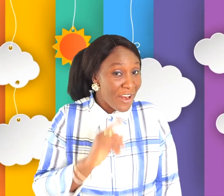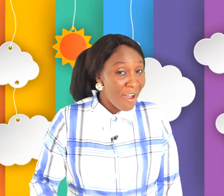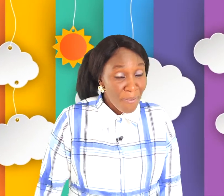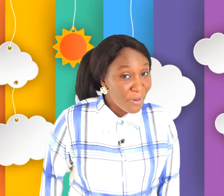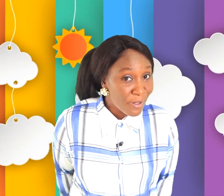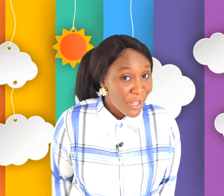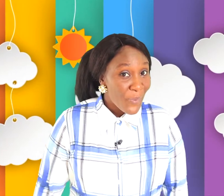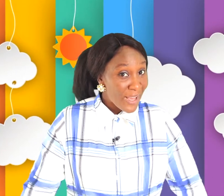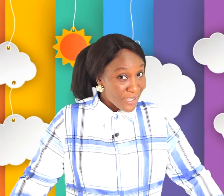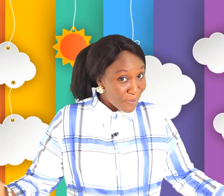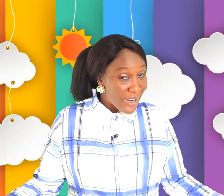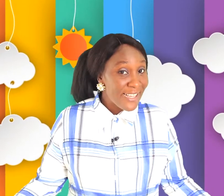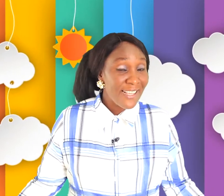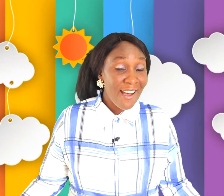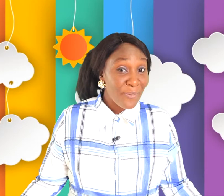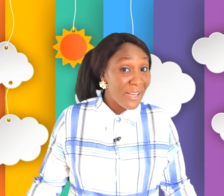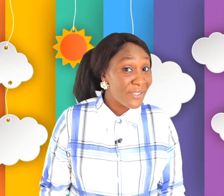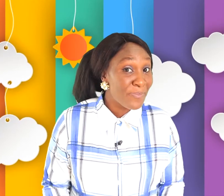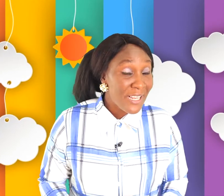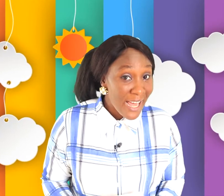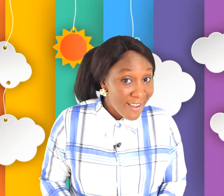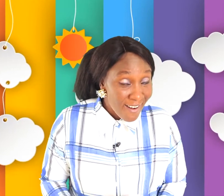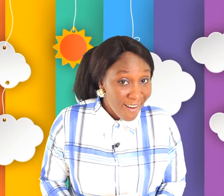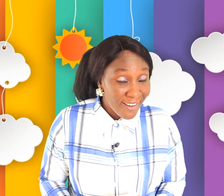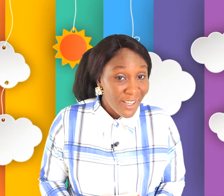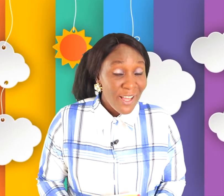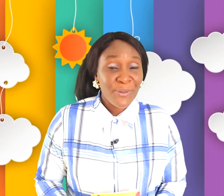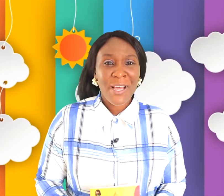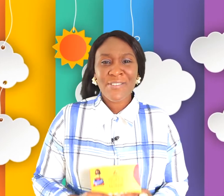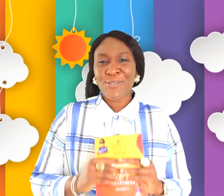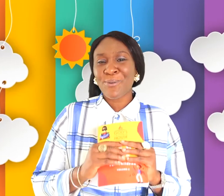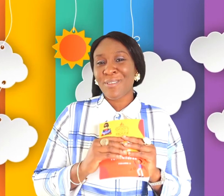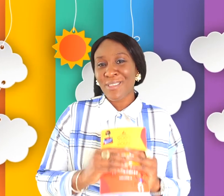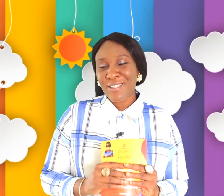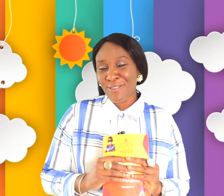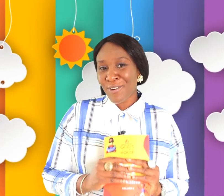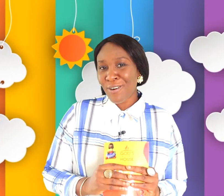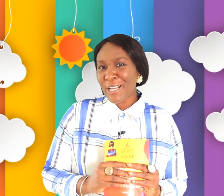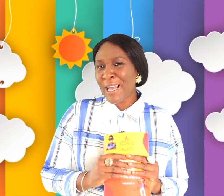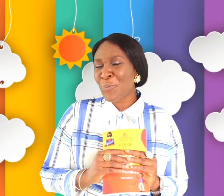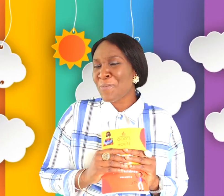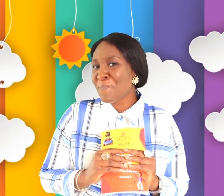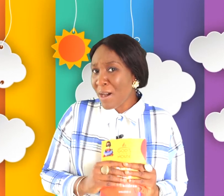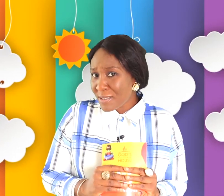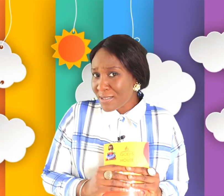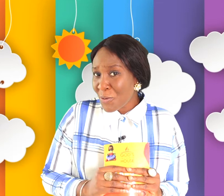very, very humble. We have to praise God. We have to be like God. And we have to do the things of God.